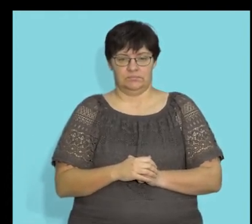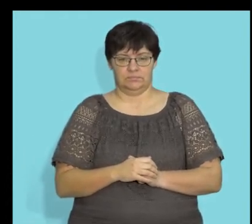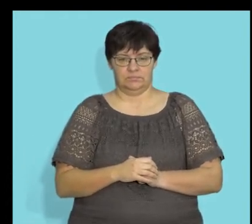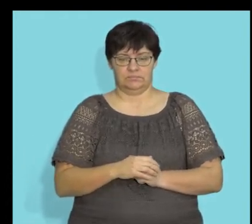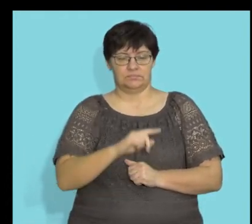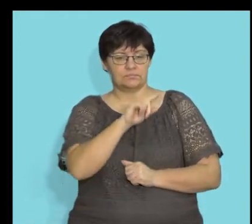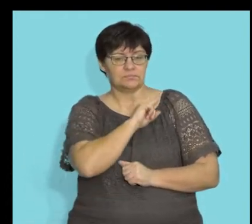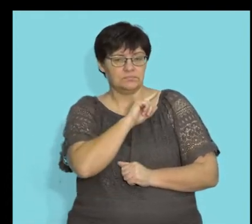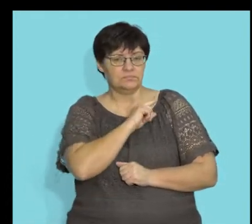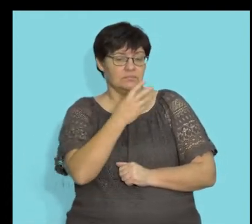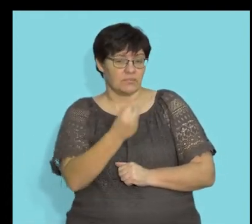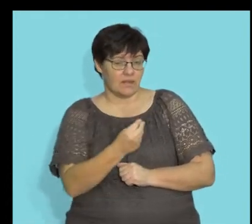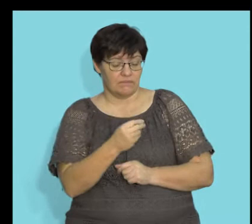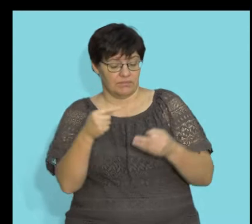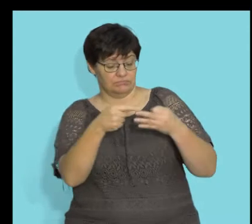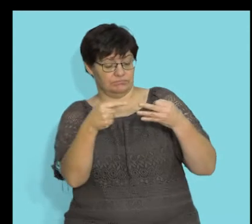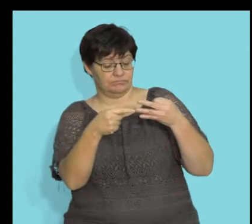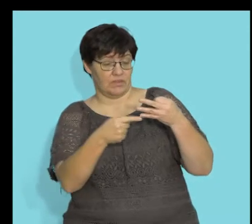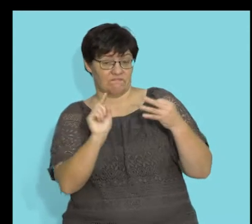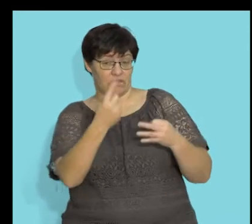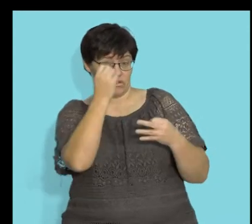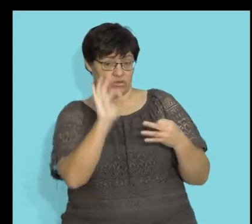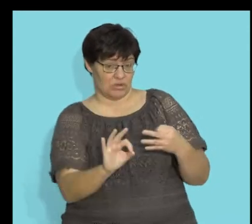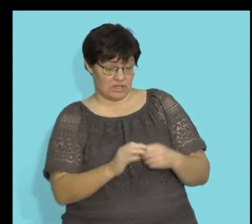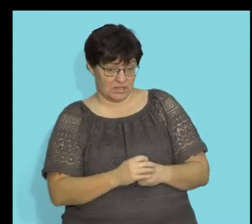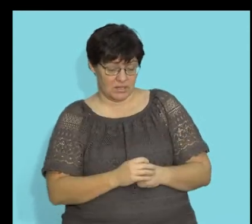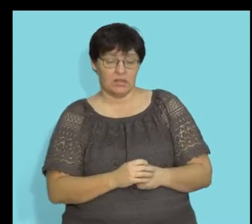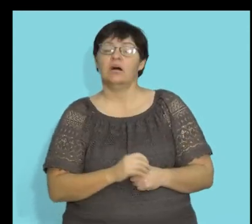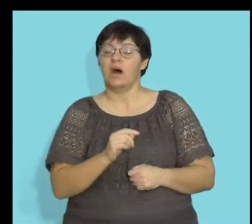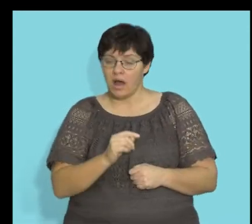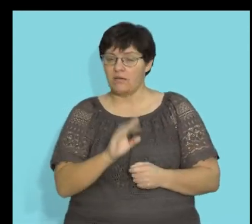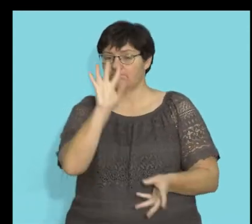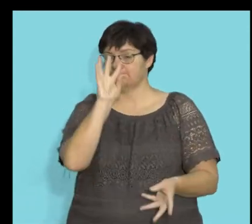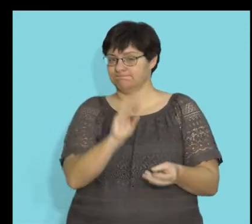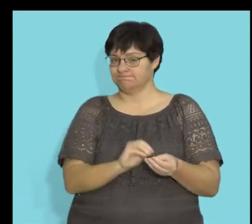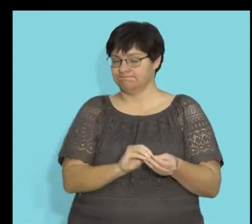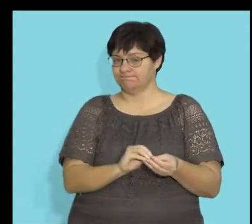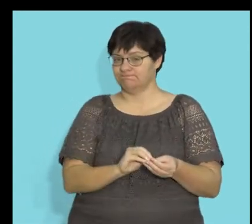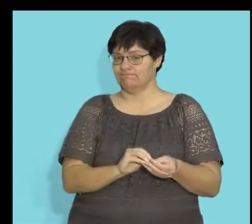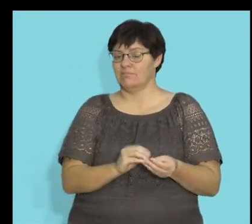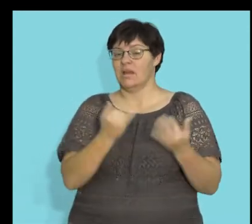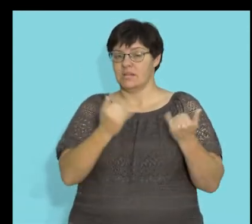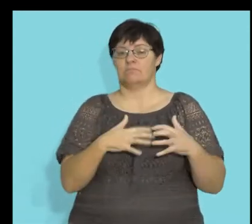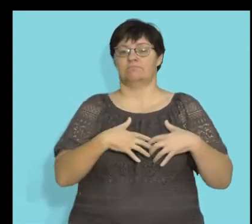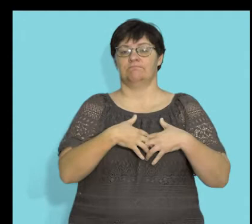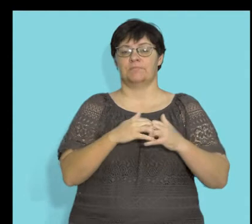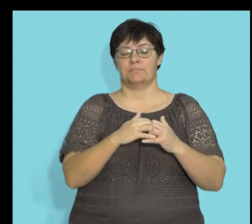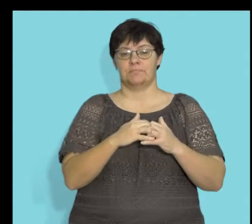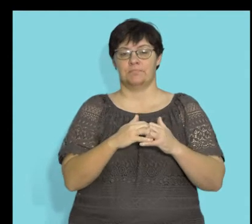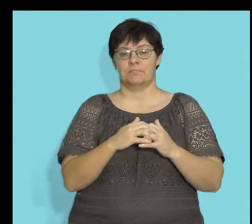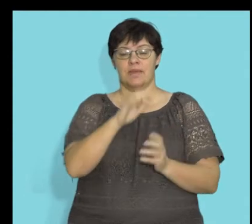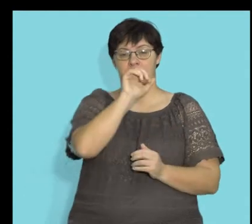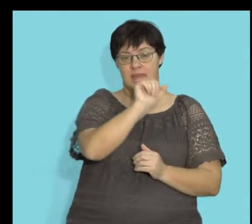So because I now have the first three terms of this particular sum, I can actually